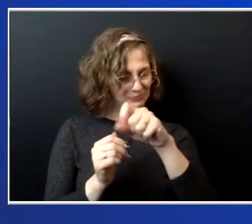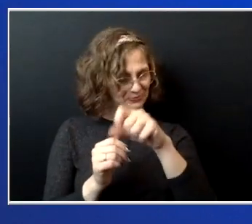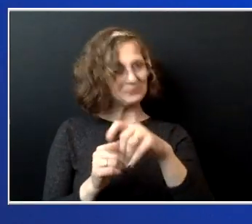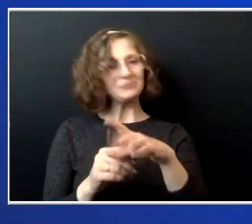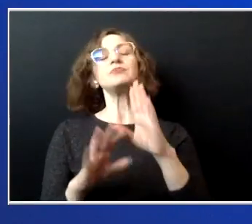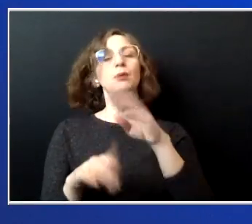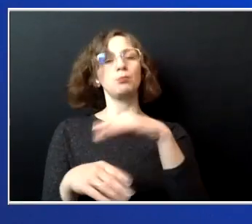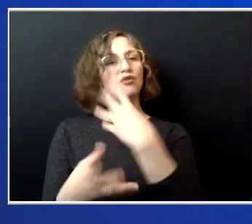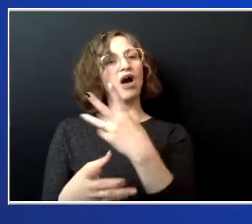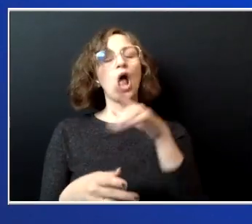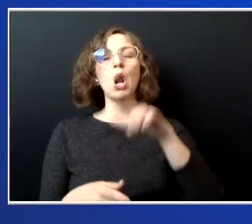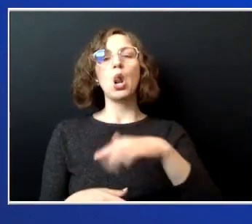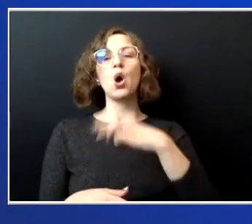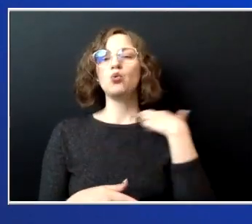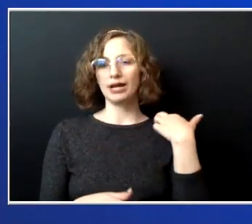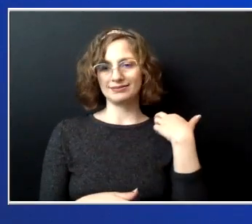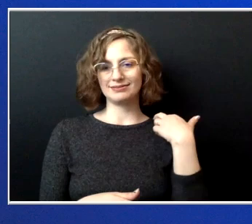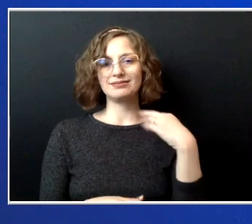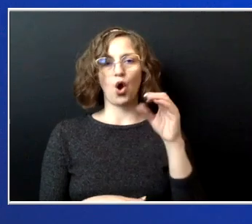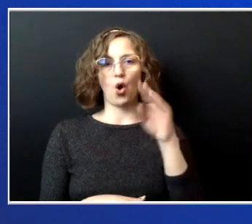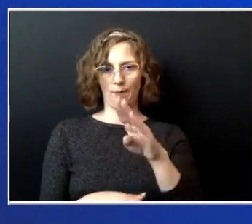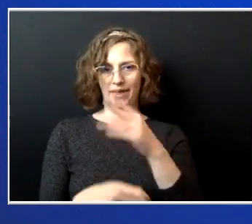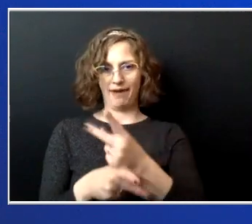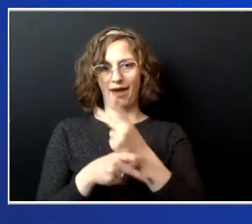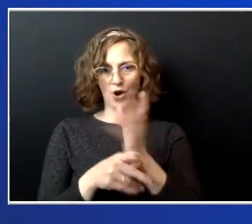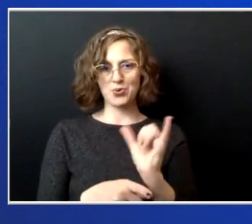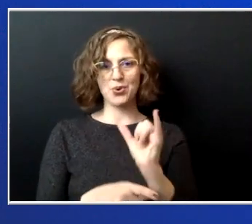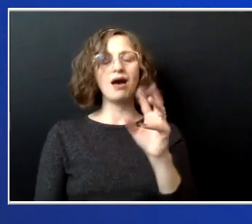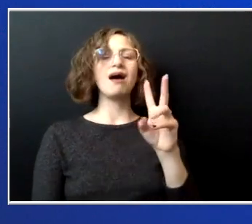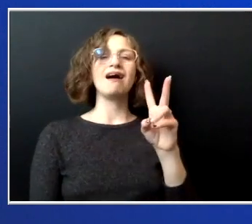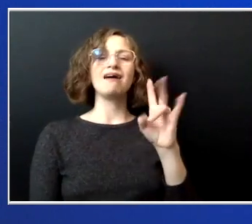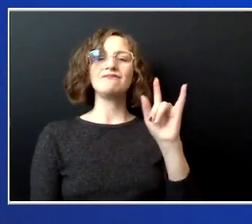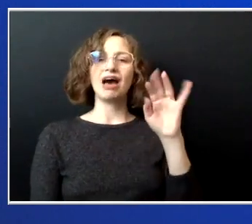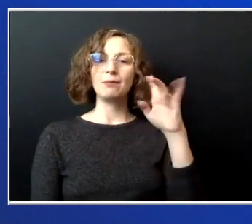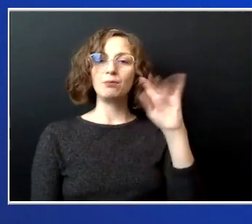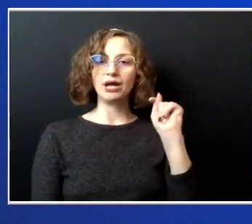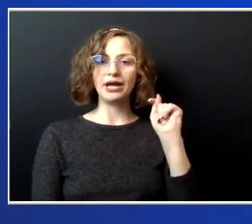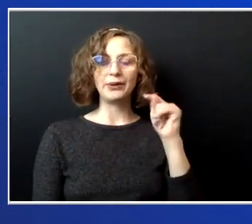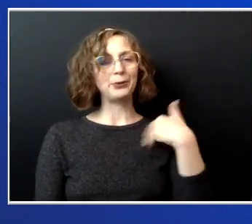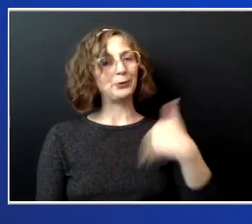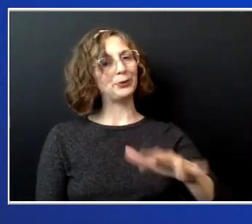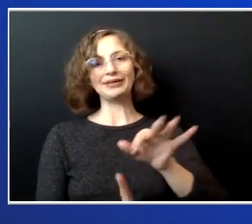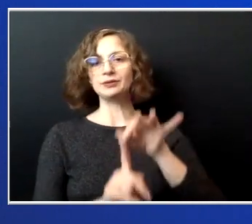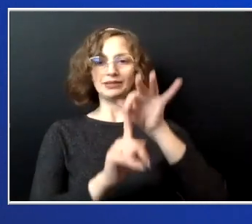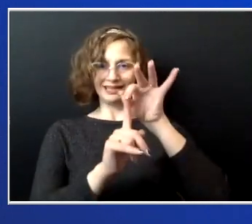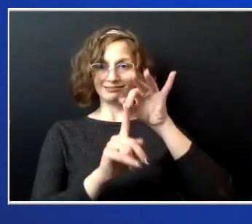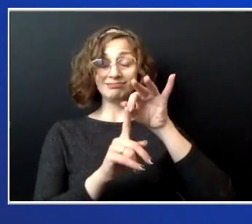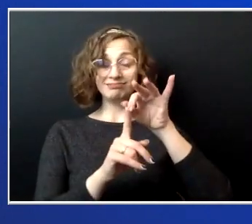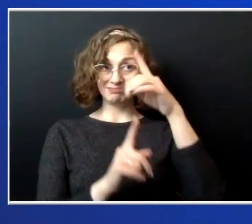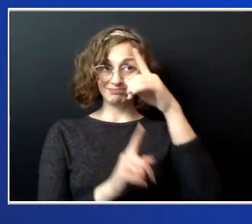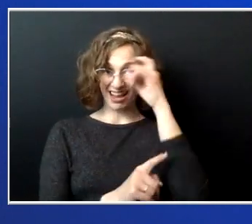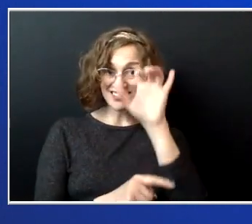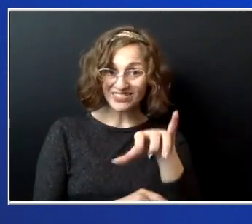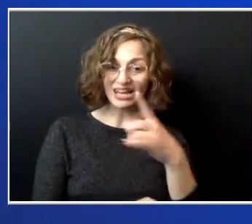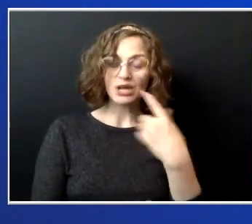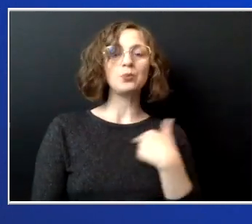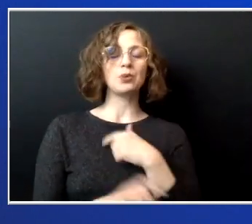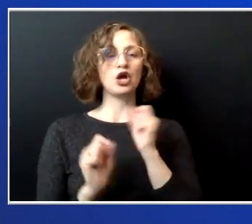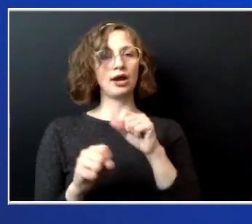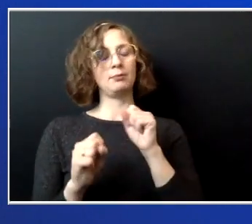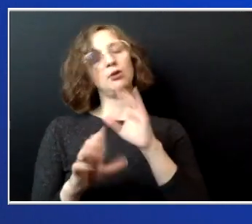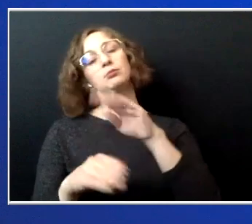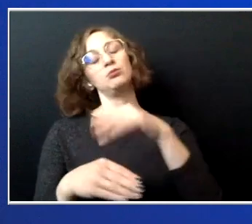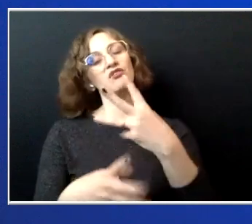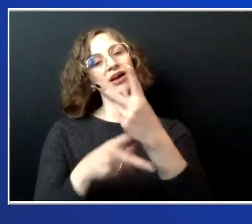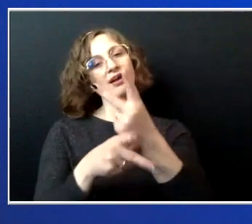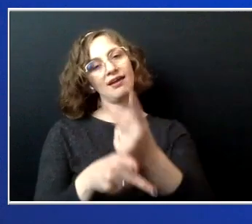as well. Vibrant is uniquely situated just because of that. We are able to provide care to folks